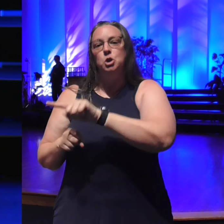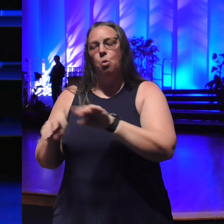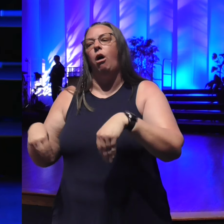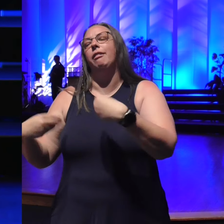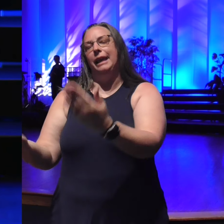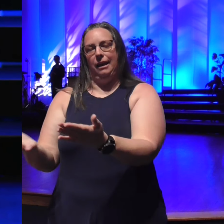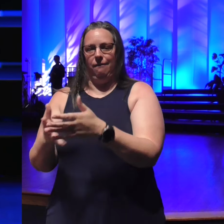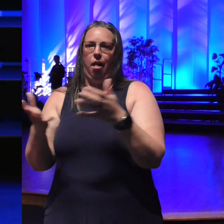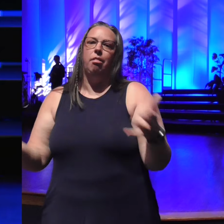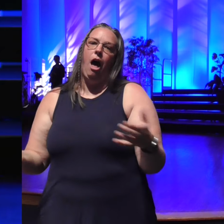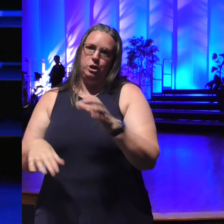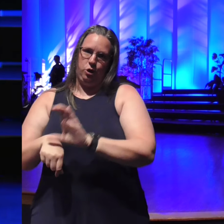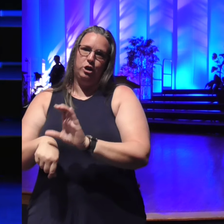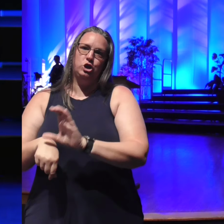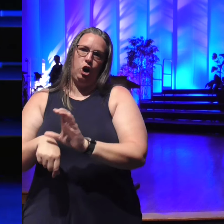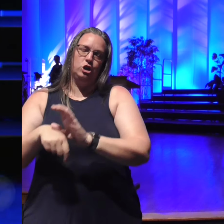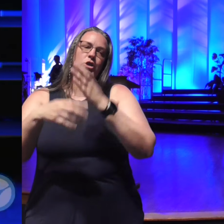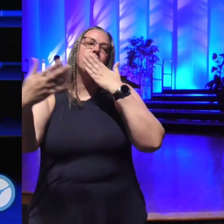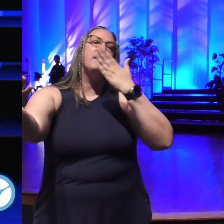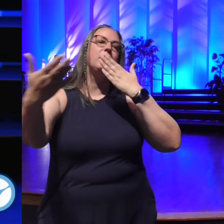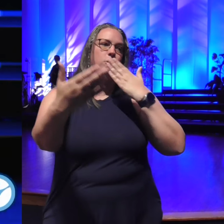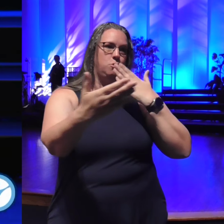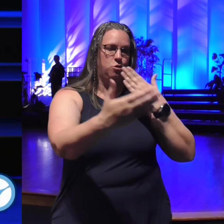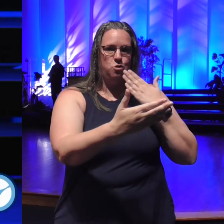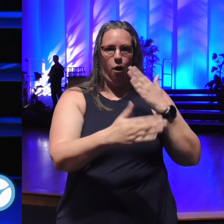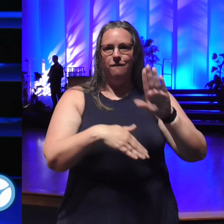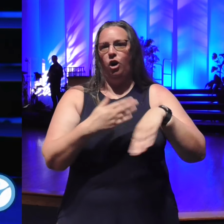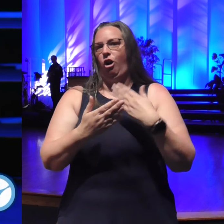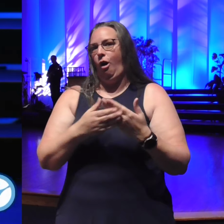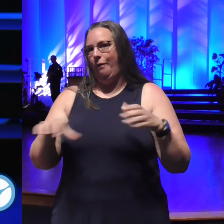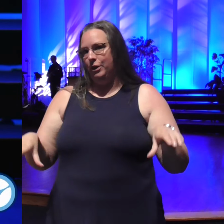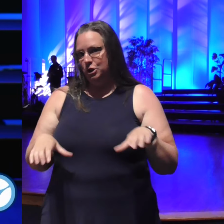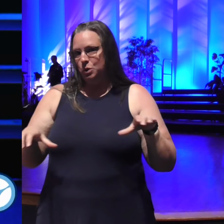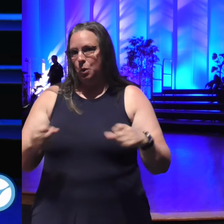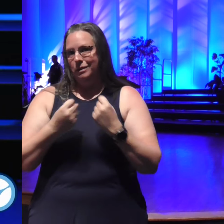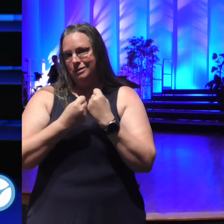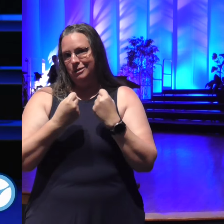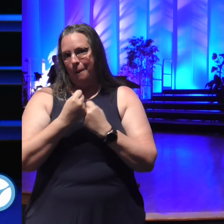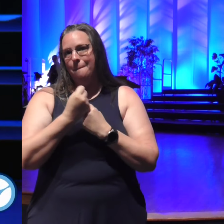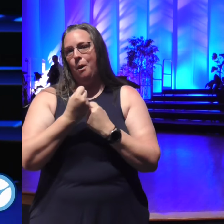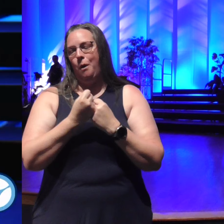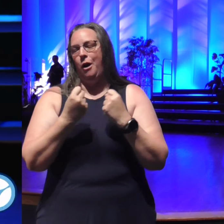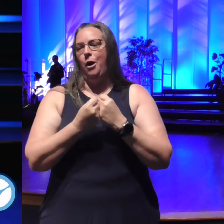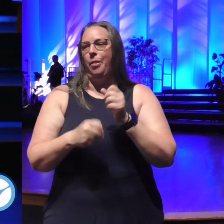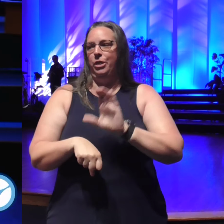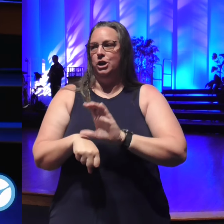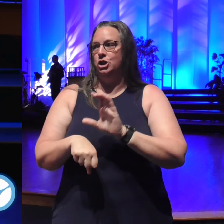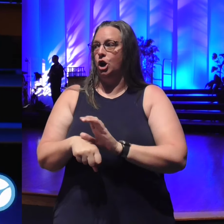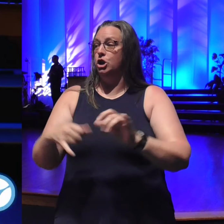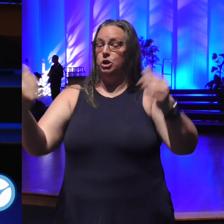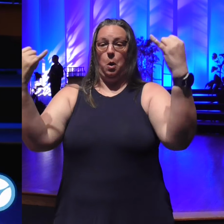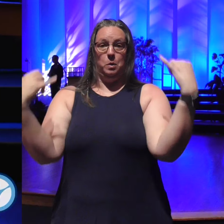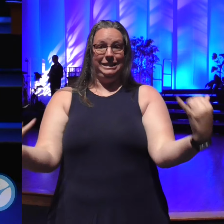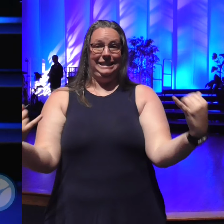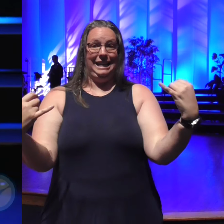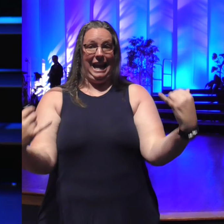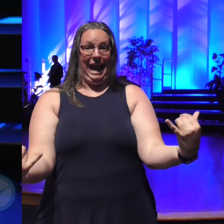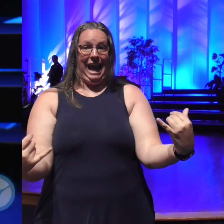in Mile High Church. So with that, thank you for all that you do to support Mile High Church. Let's take our